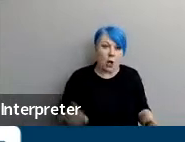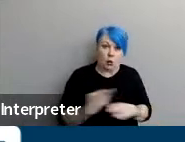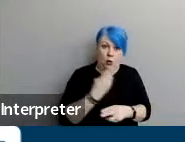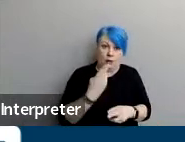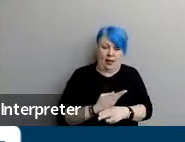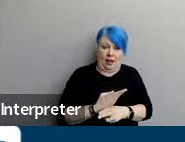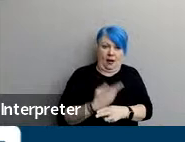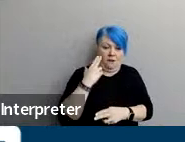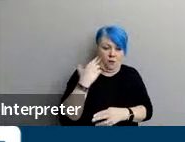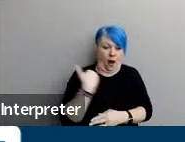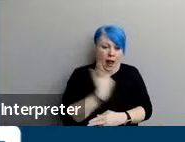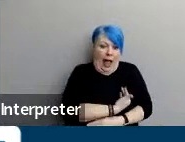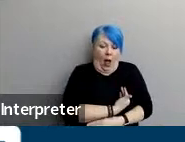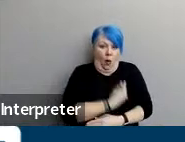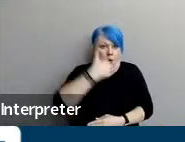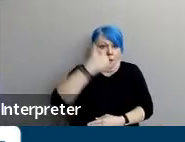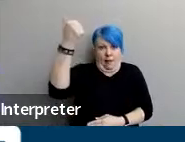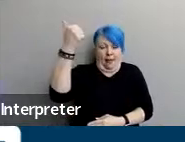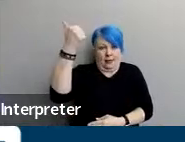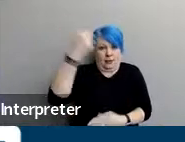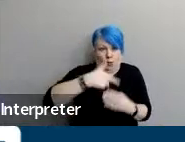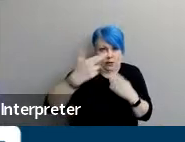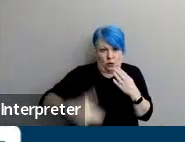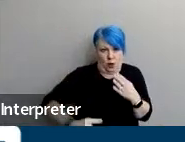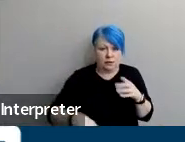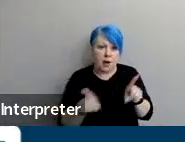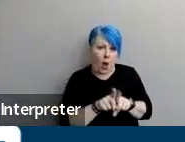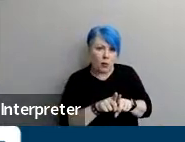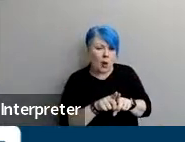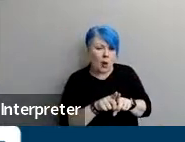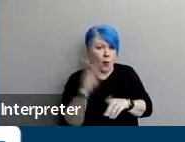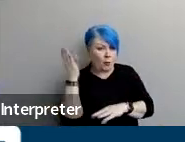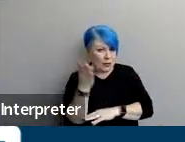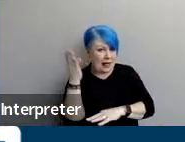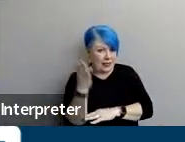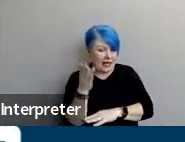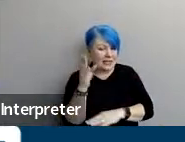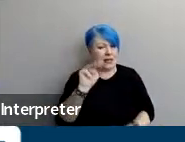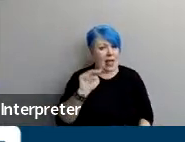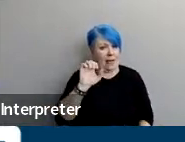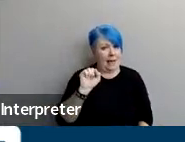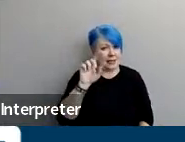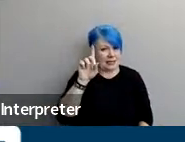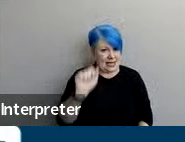us, but also present this to NSBA. Absolutely. Great point.